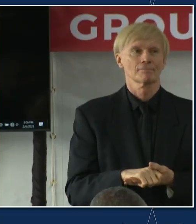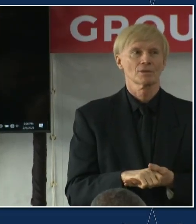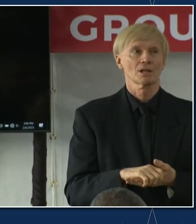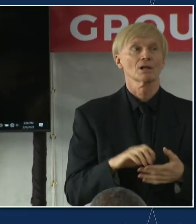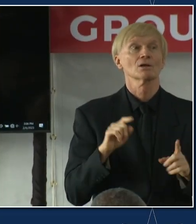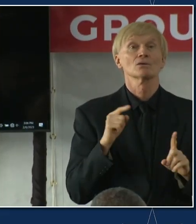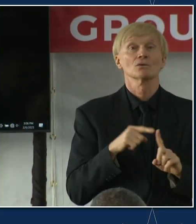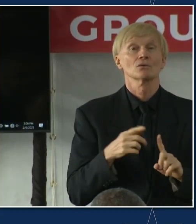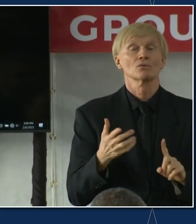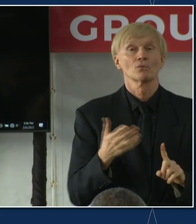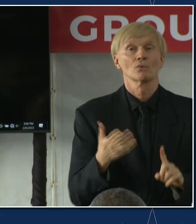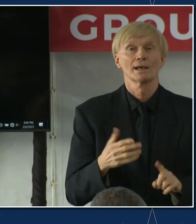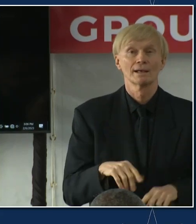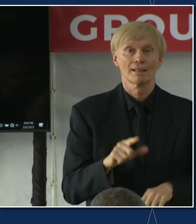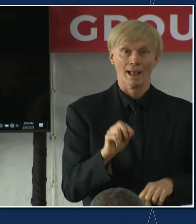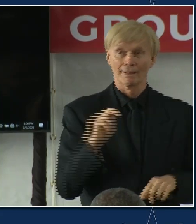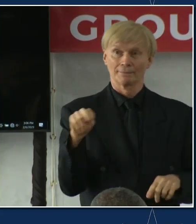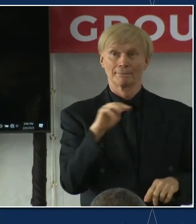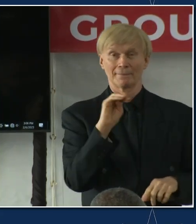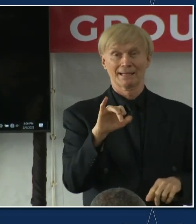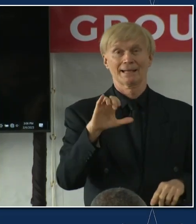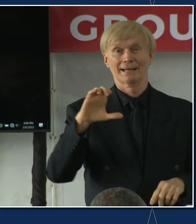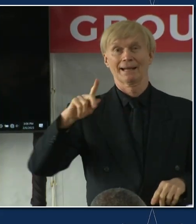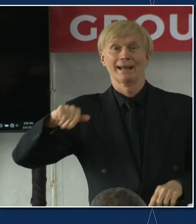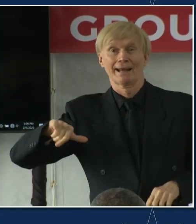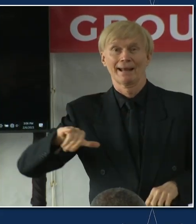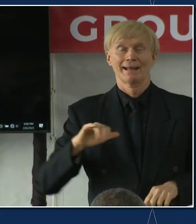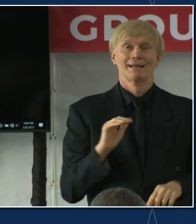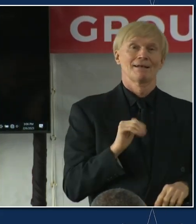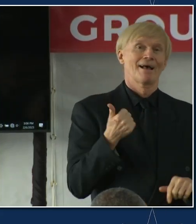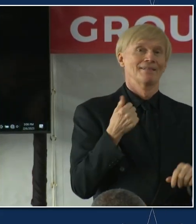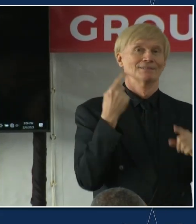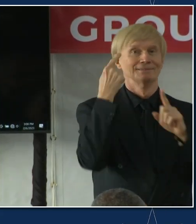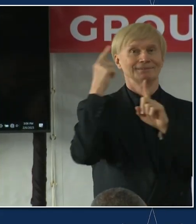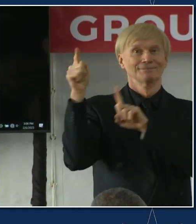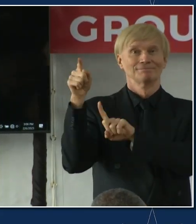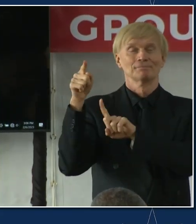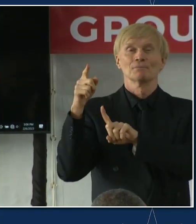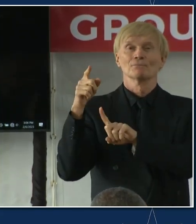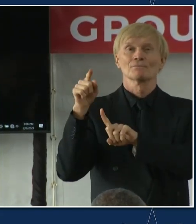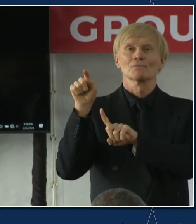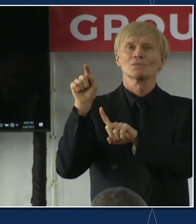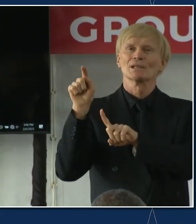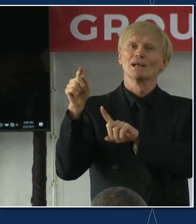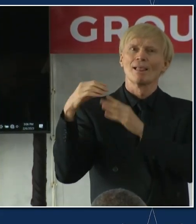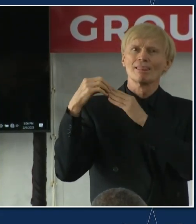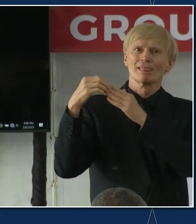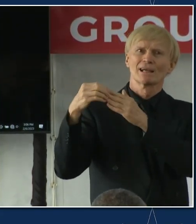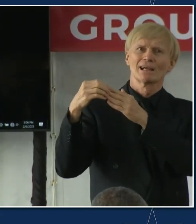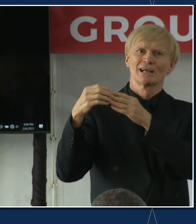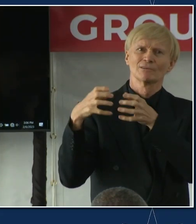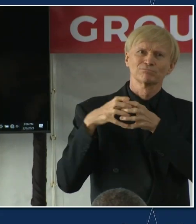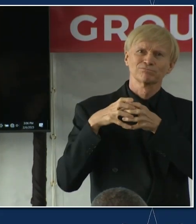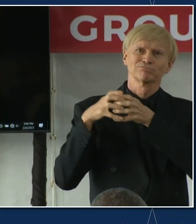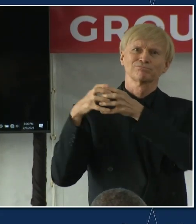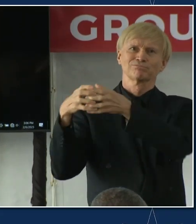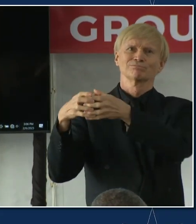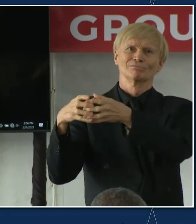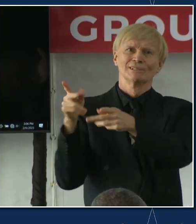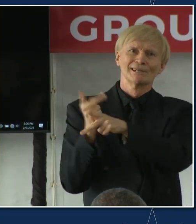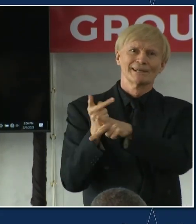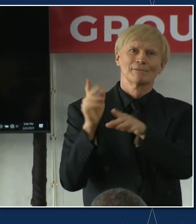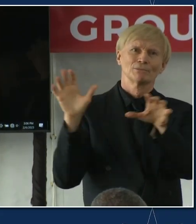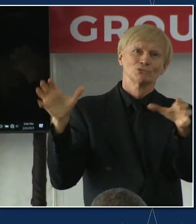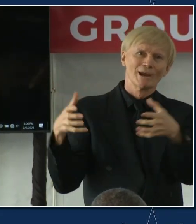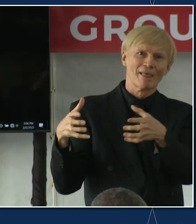To Robin McKay, my Irish brother, leading the charge and helping to keep the glue together. Thank